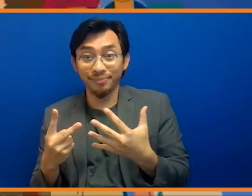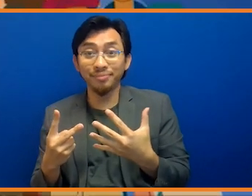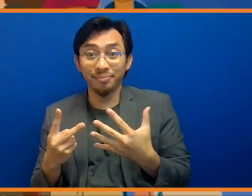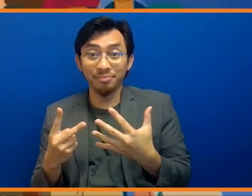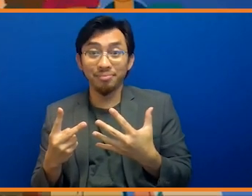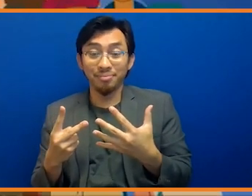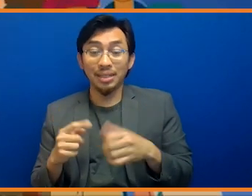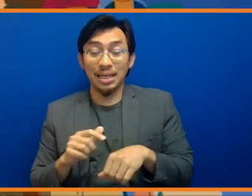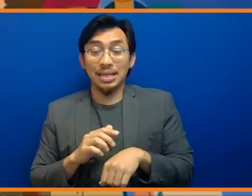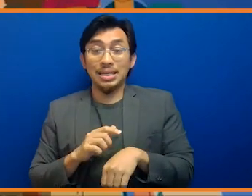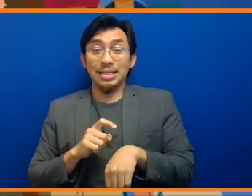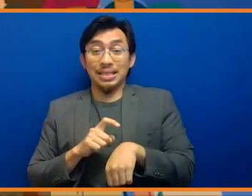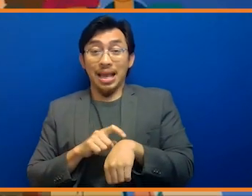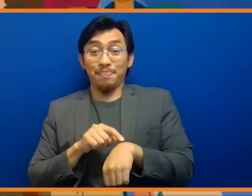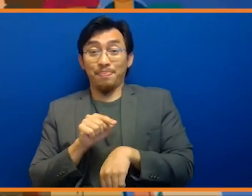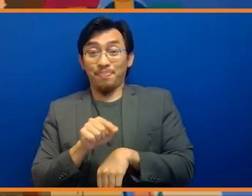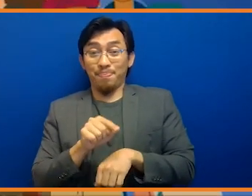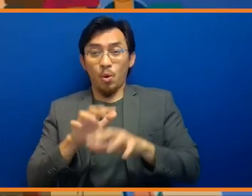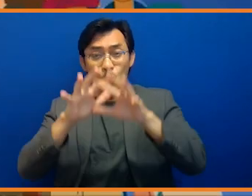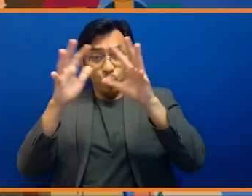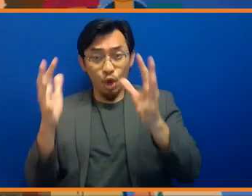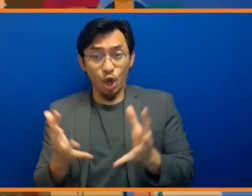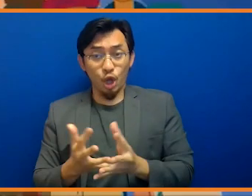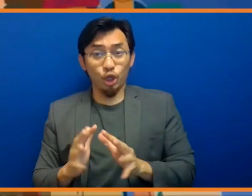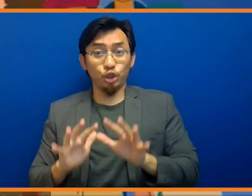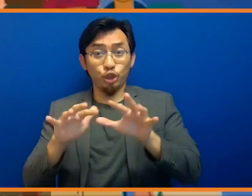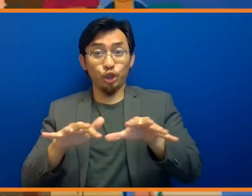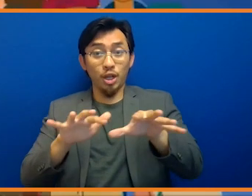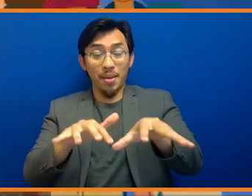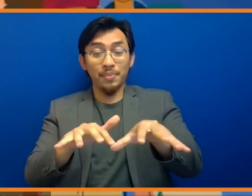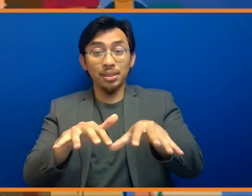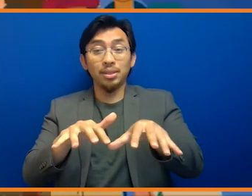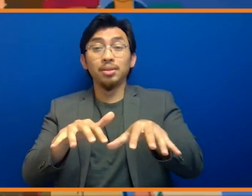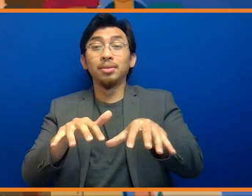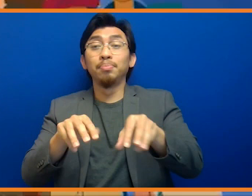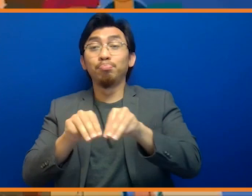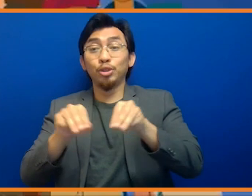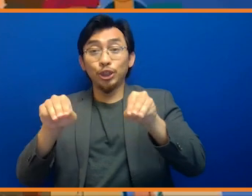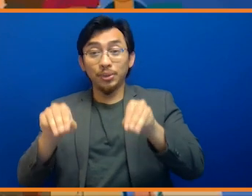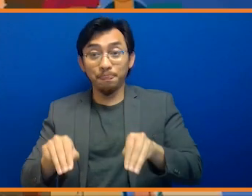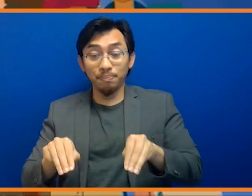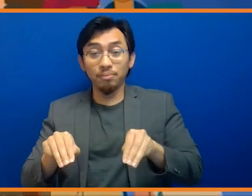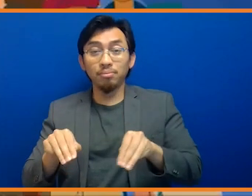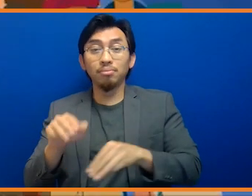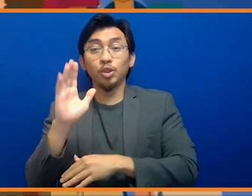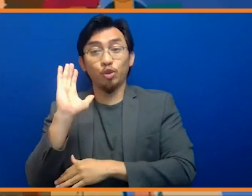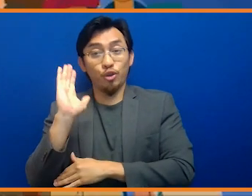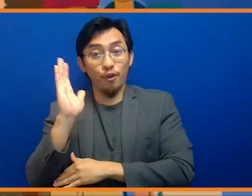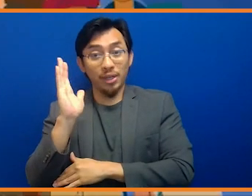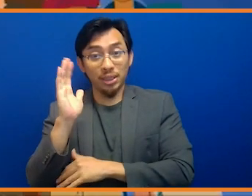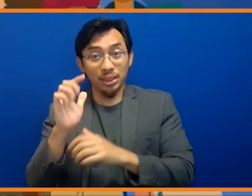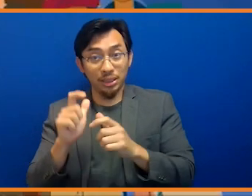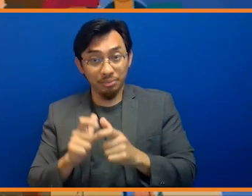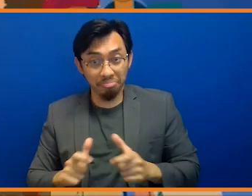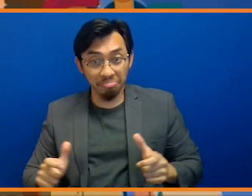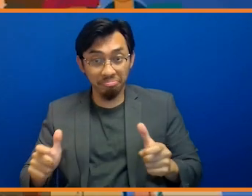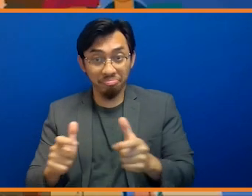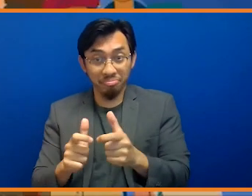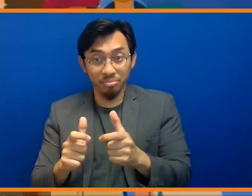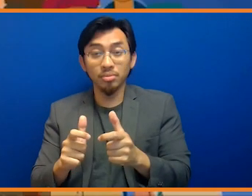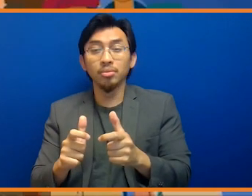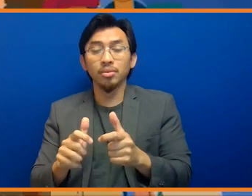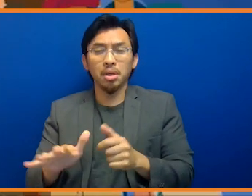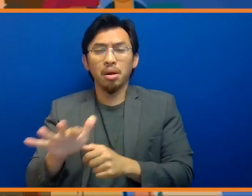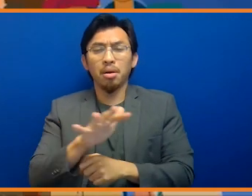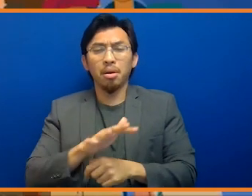2017 at that time. So this World Tsunami Museum Conference, among the museum